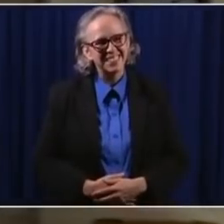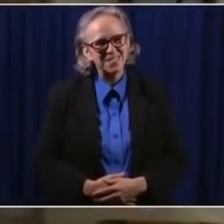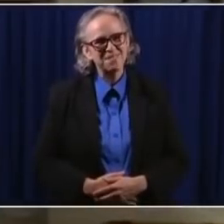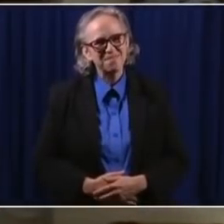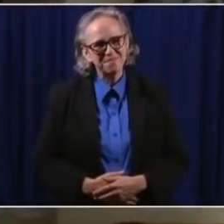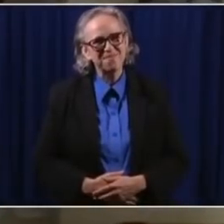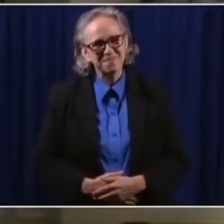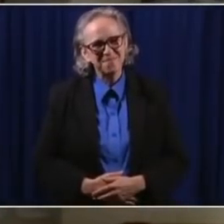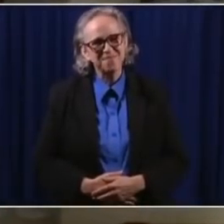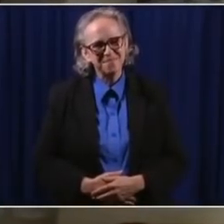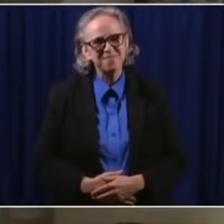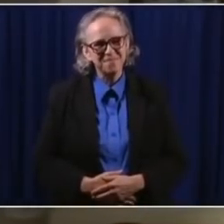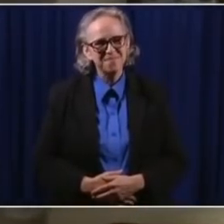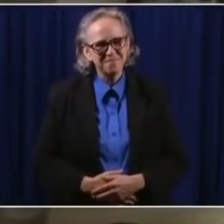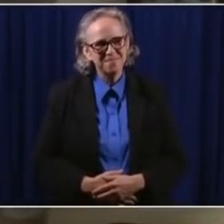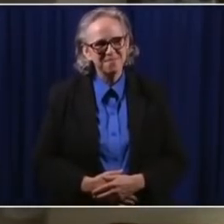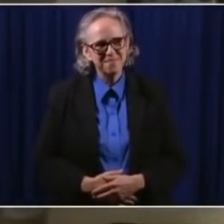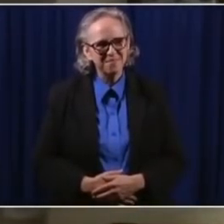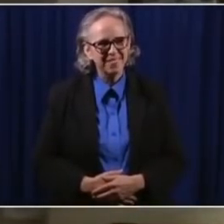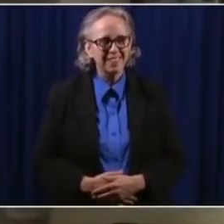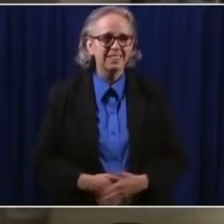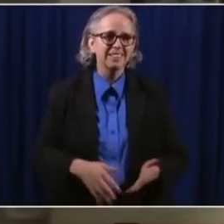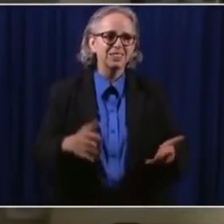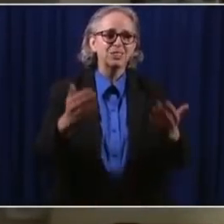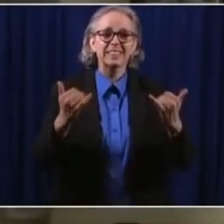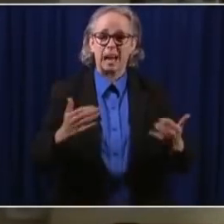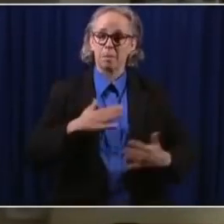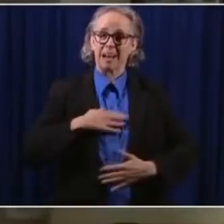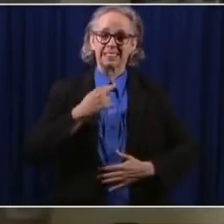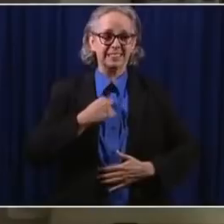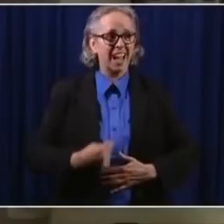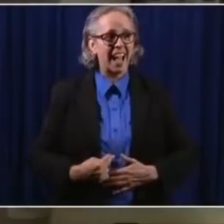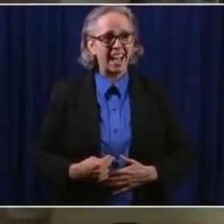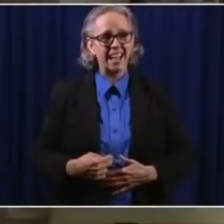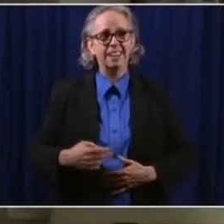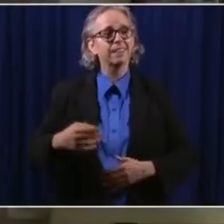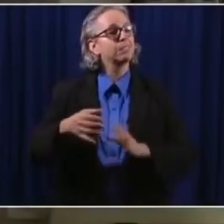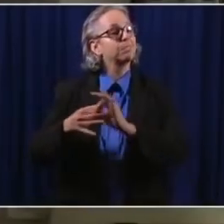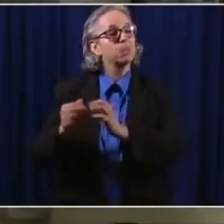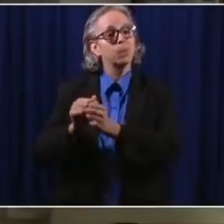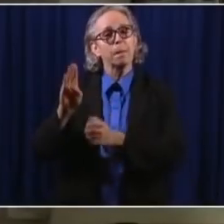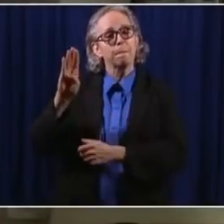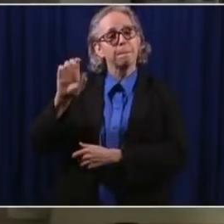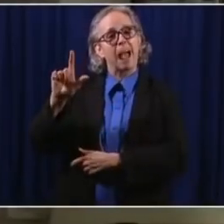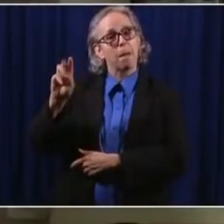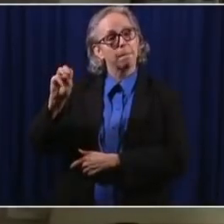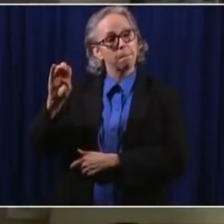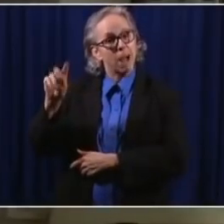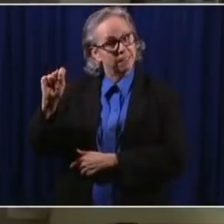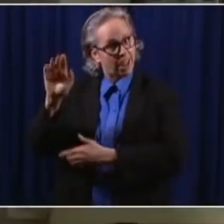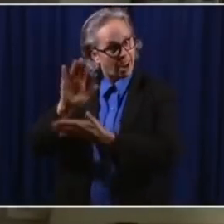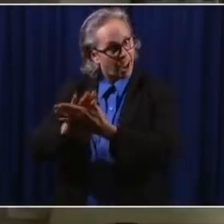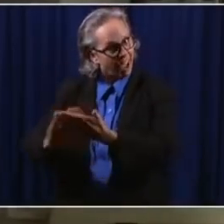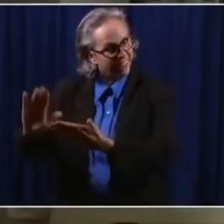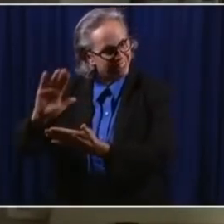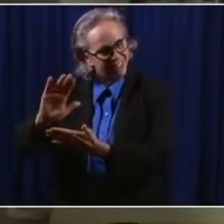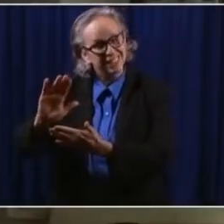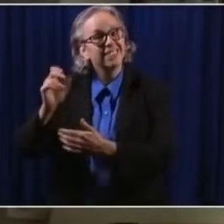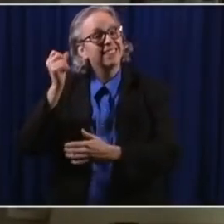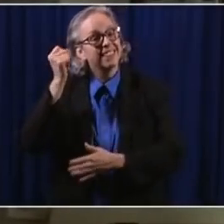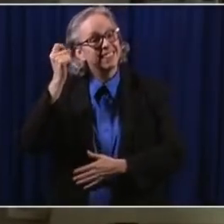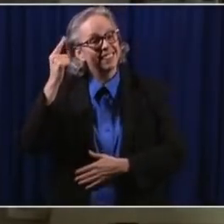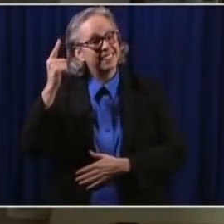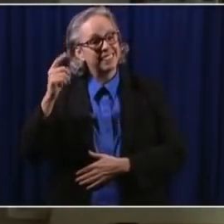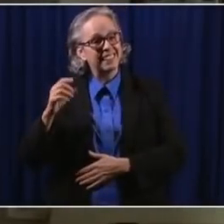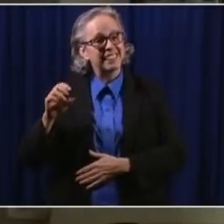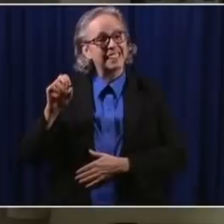Today I'm wearing a Belmont College tie. Belmont College is located in Belmont County, St.